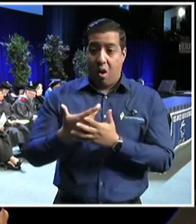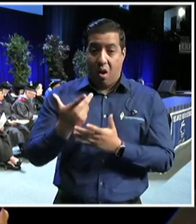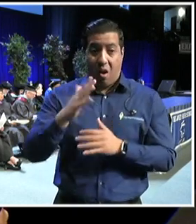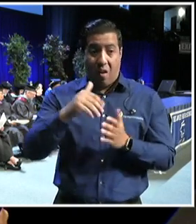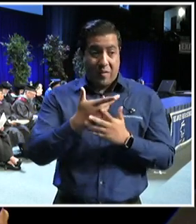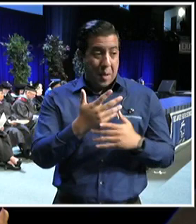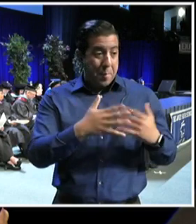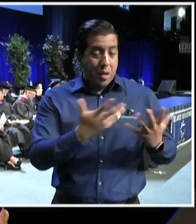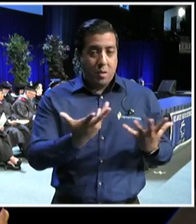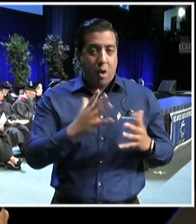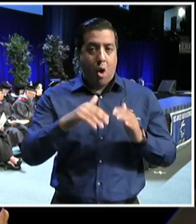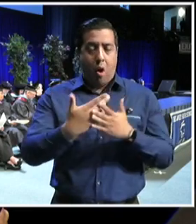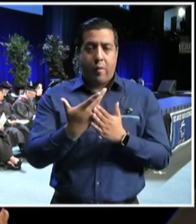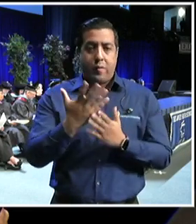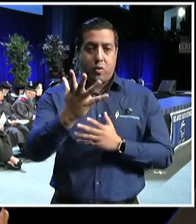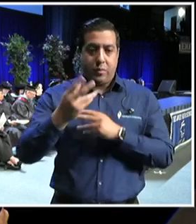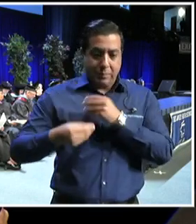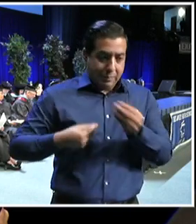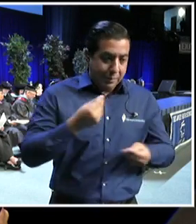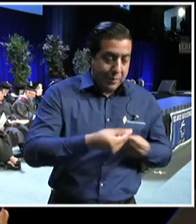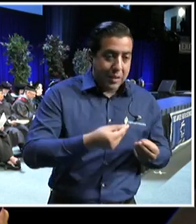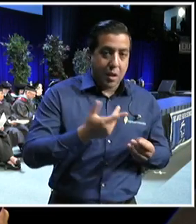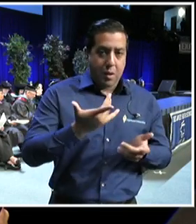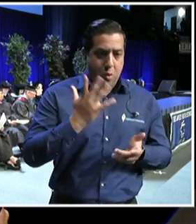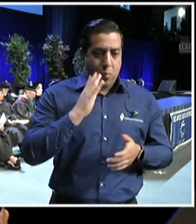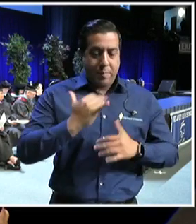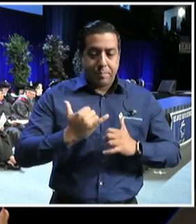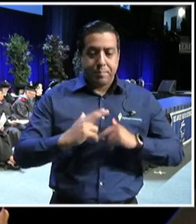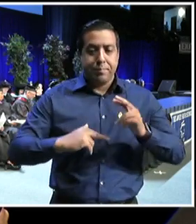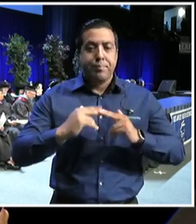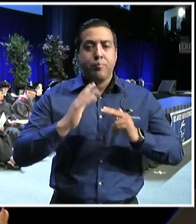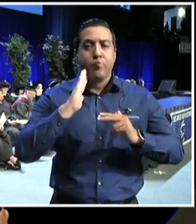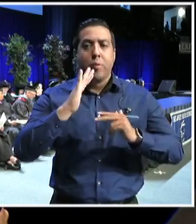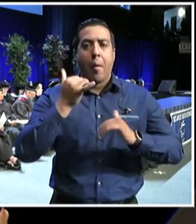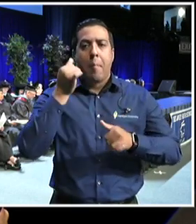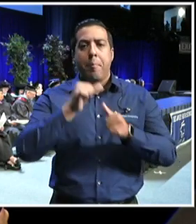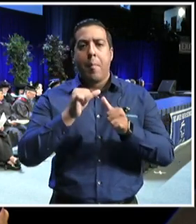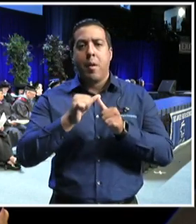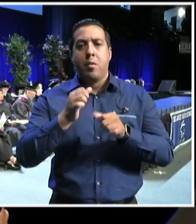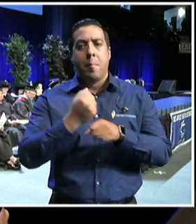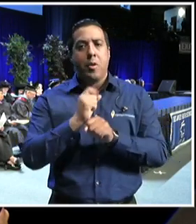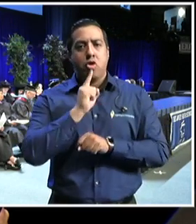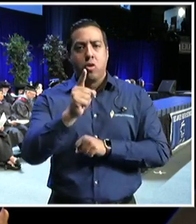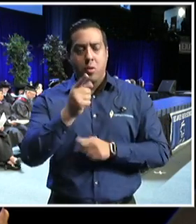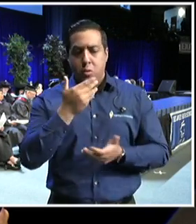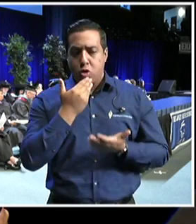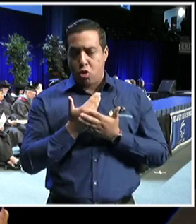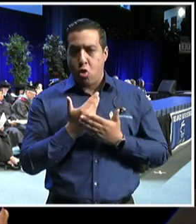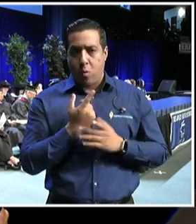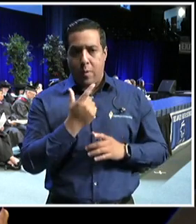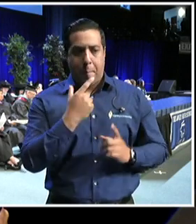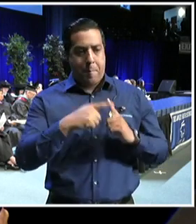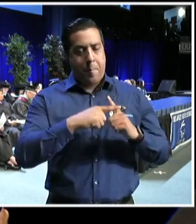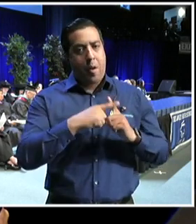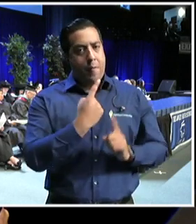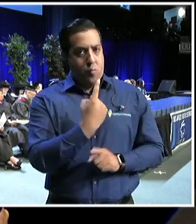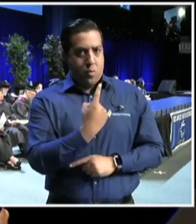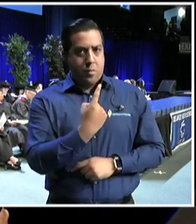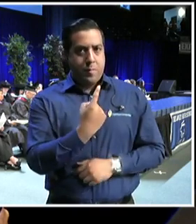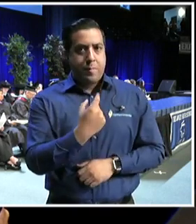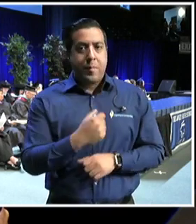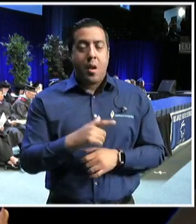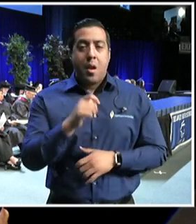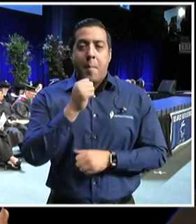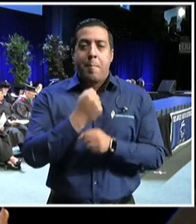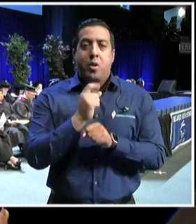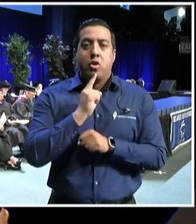mattered is the legacy that you are building to be remembered by. So make it a good one, an unforgettable one. Make yourself